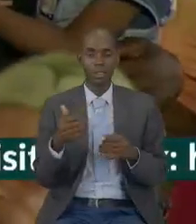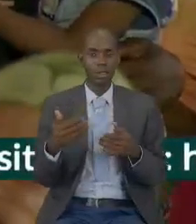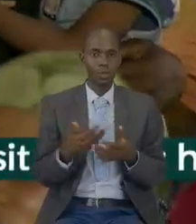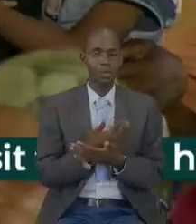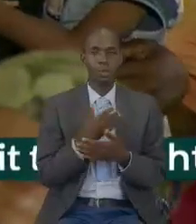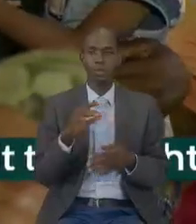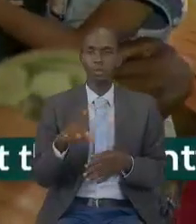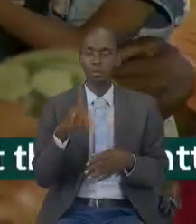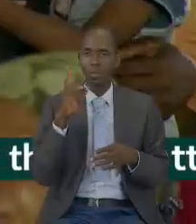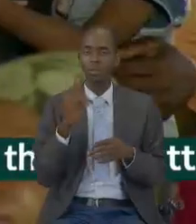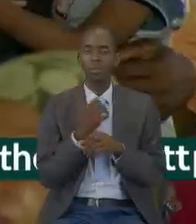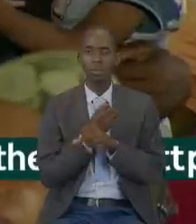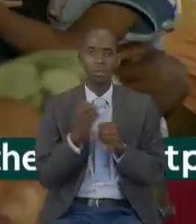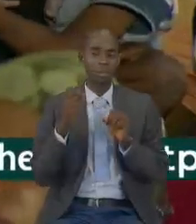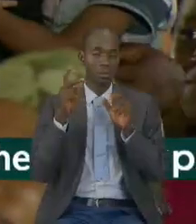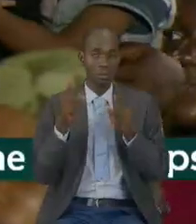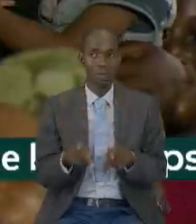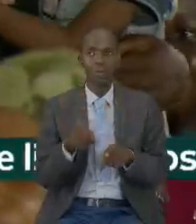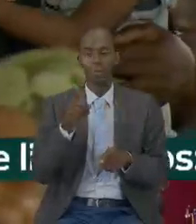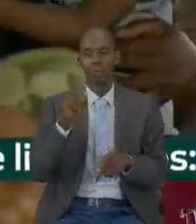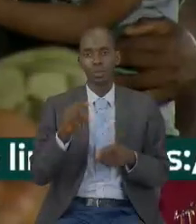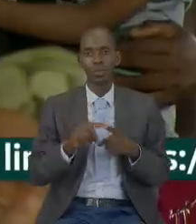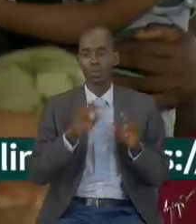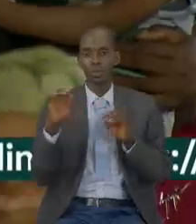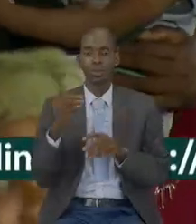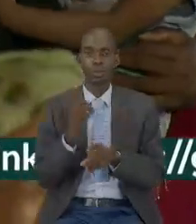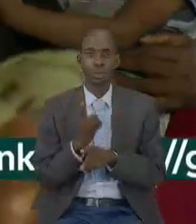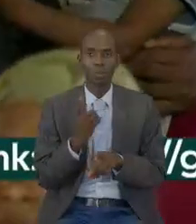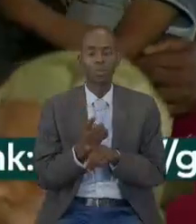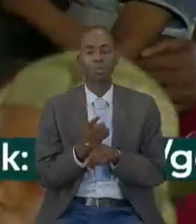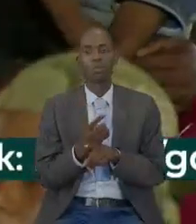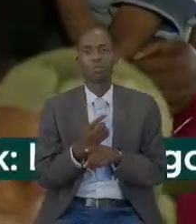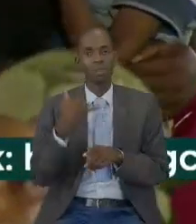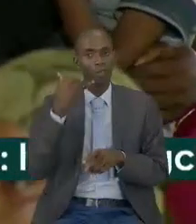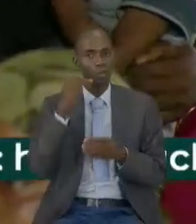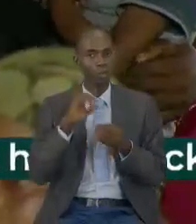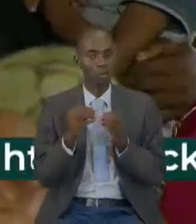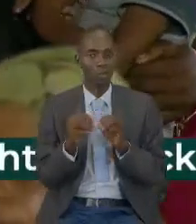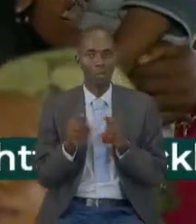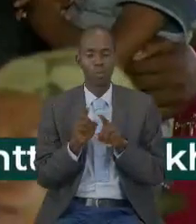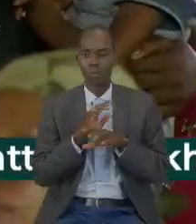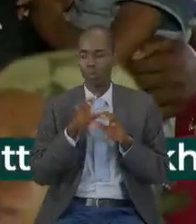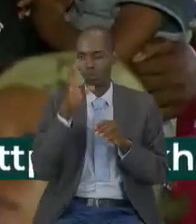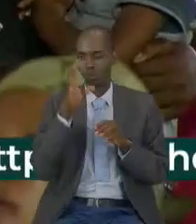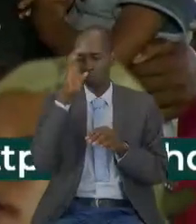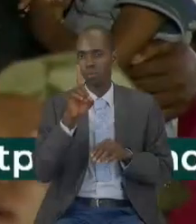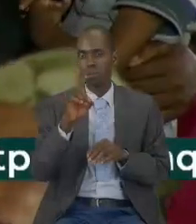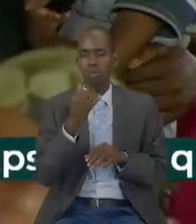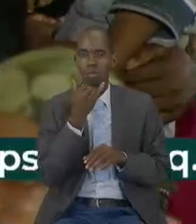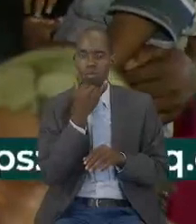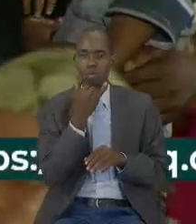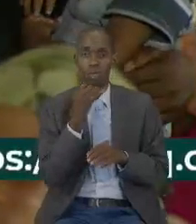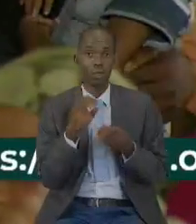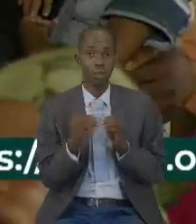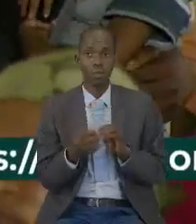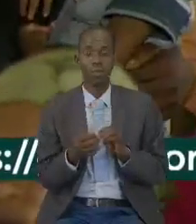address, their phone numbers, to help them, preserve them. Then we have a package